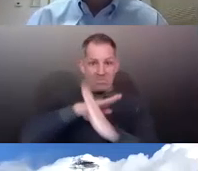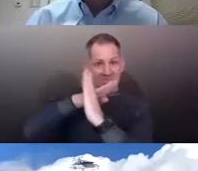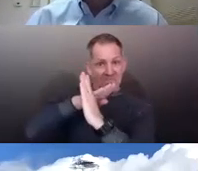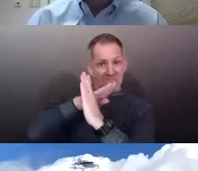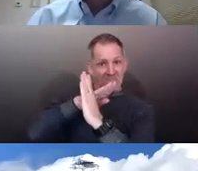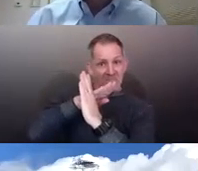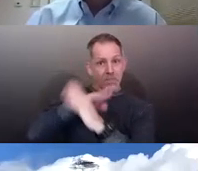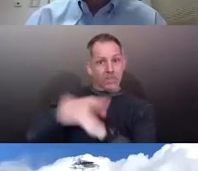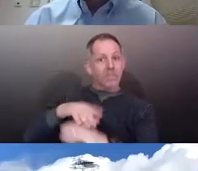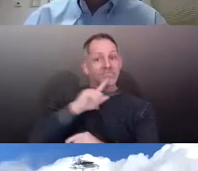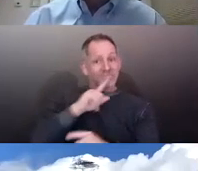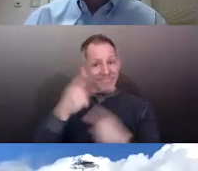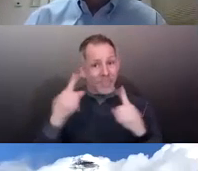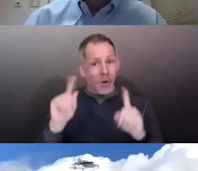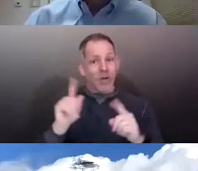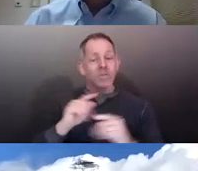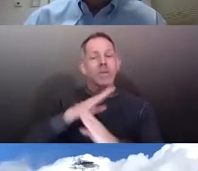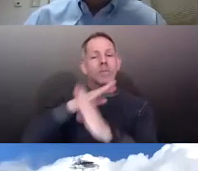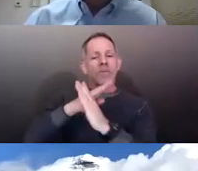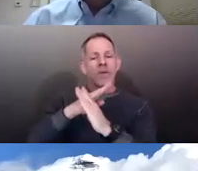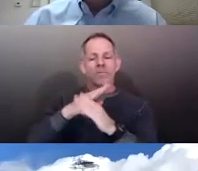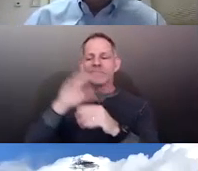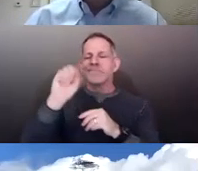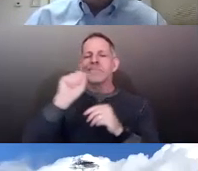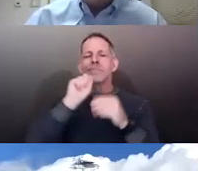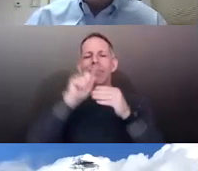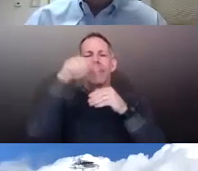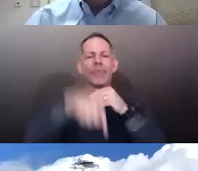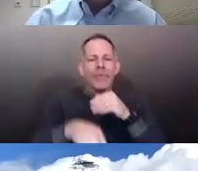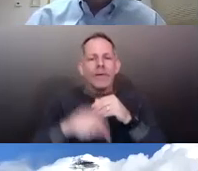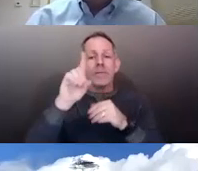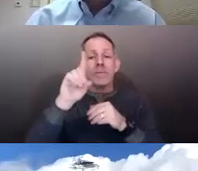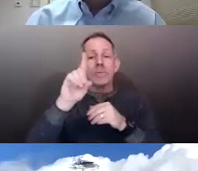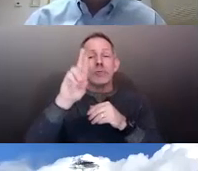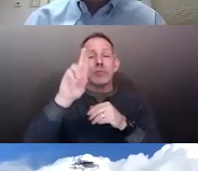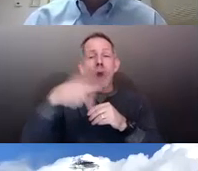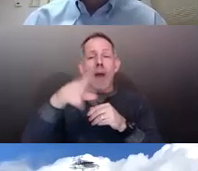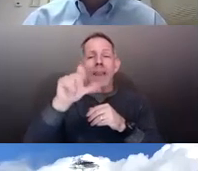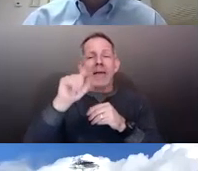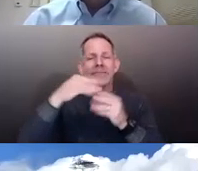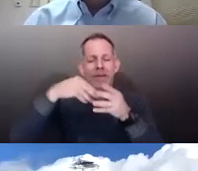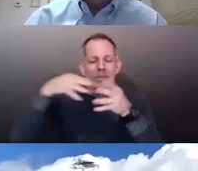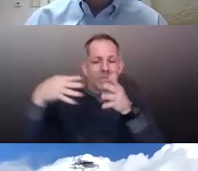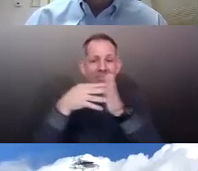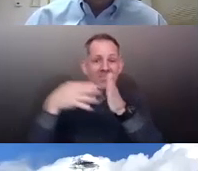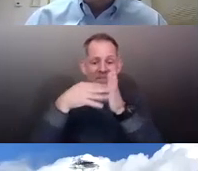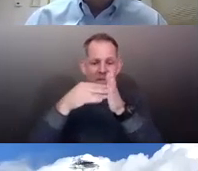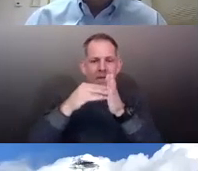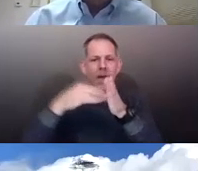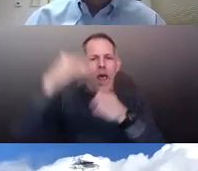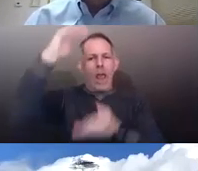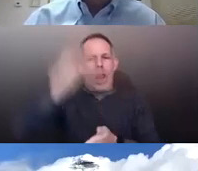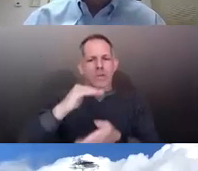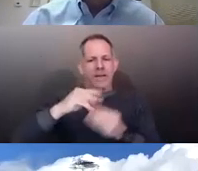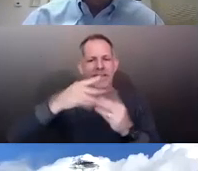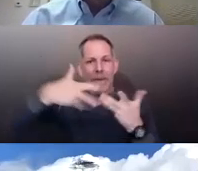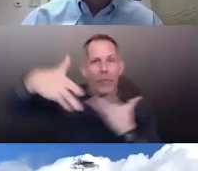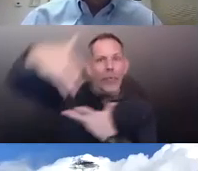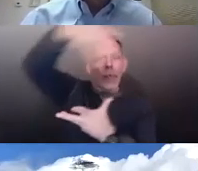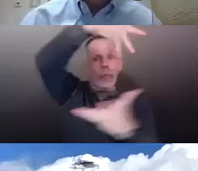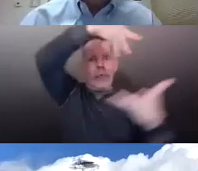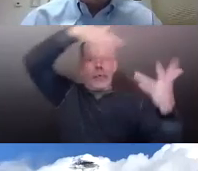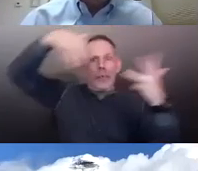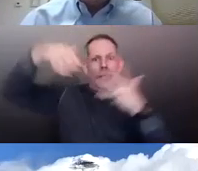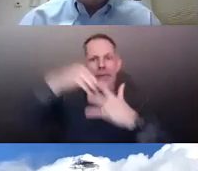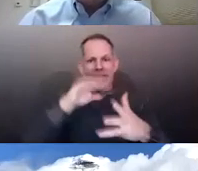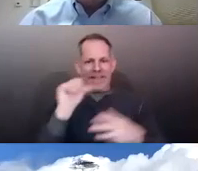of droplet clouds when people speak, cough, sneeze, etc. And it's also been shown empirically that in